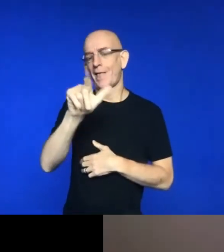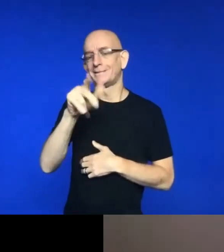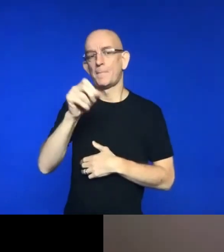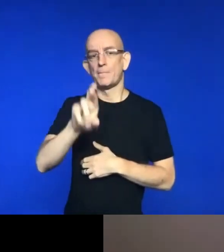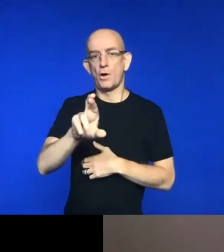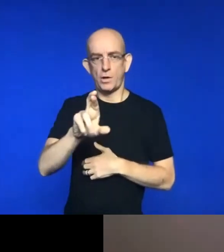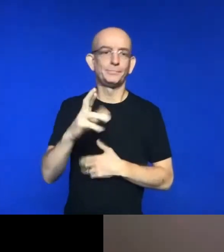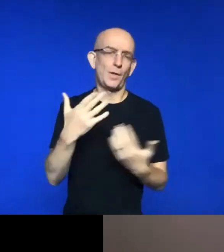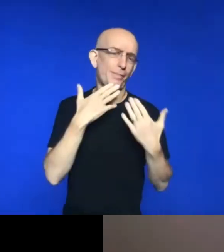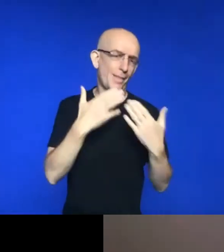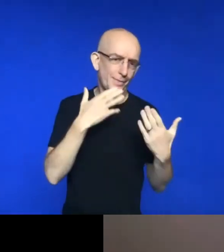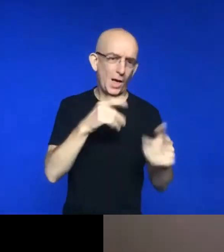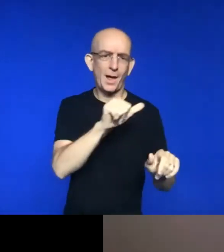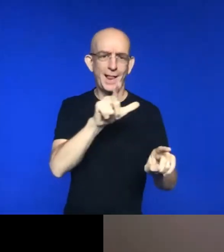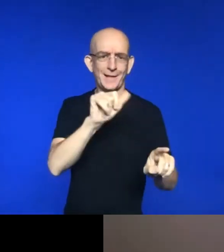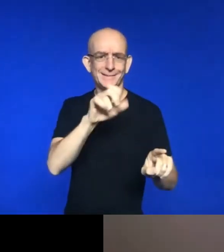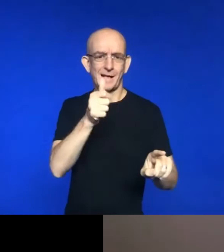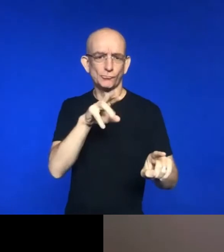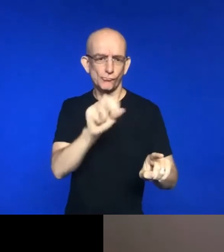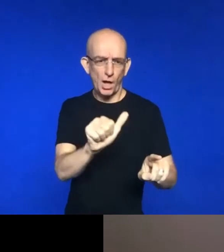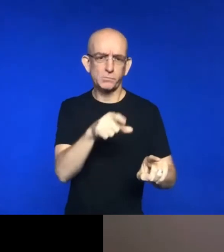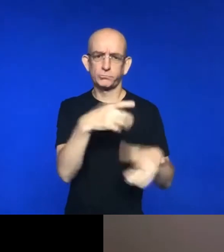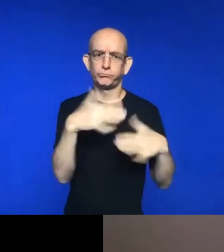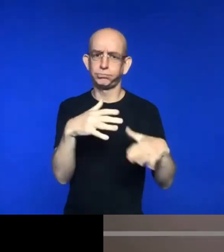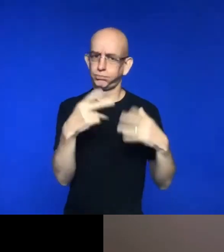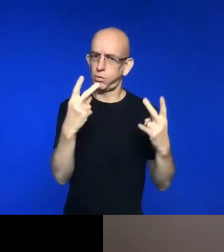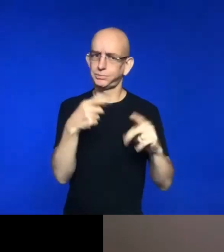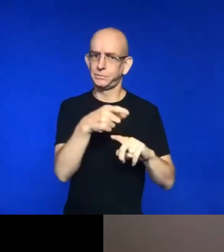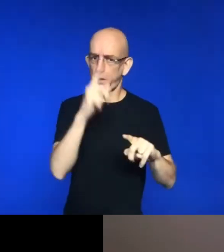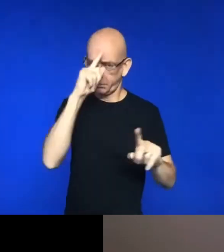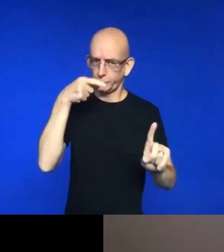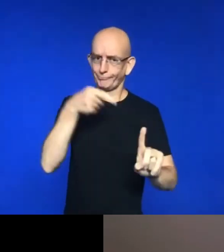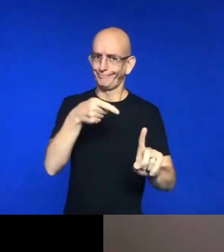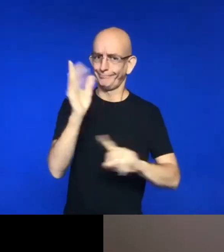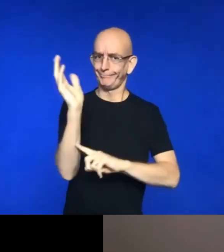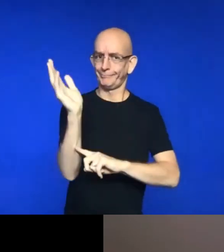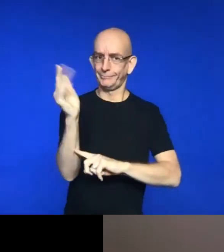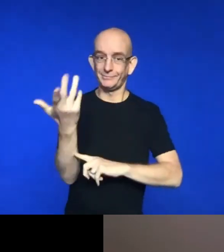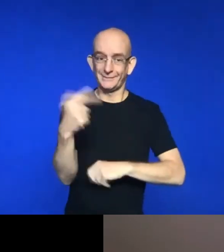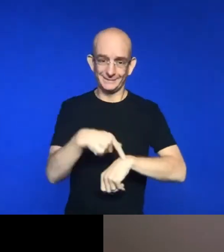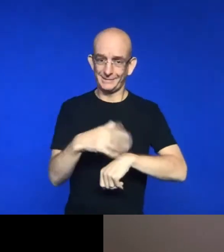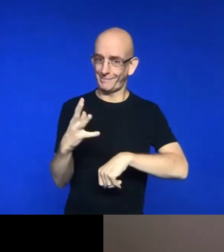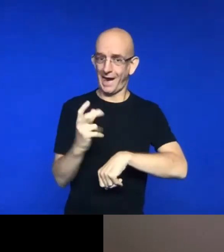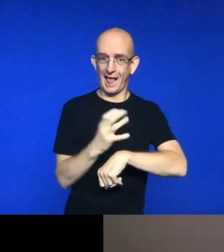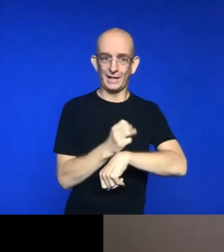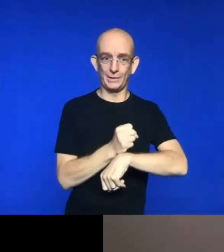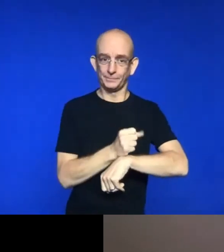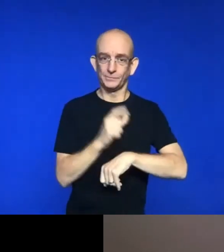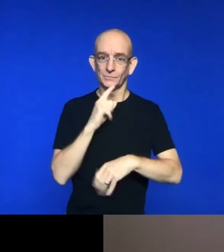important presentation. We don't have much time now left. I would really like to thank you very much.